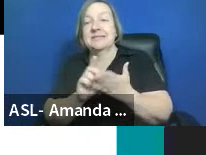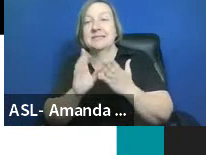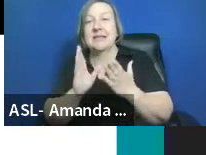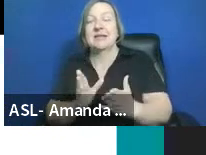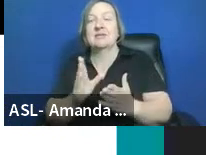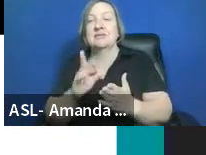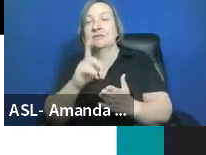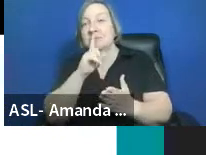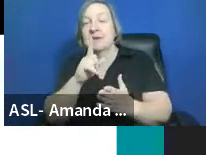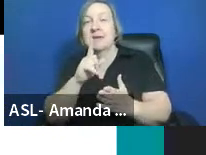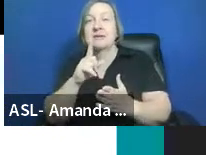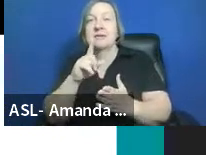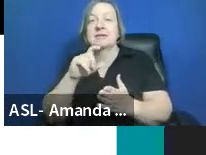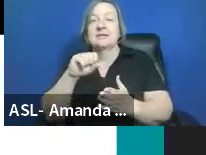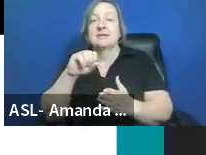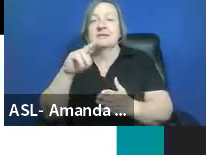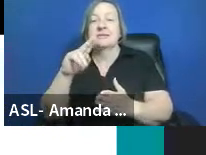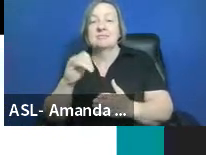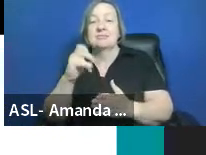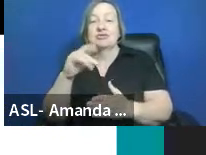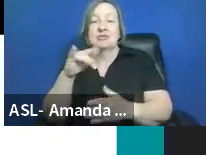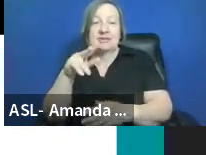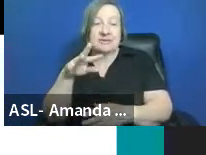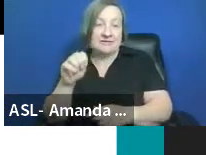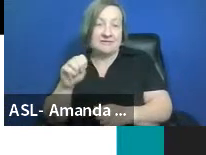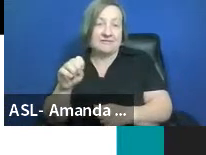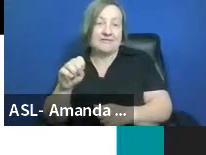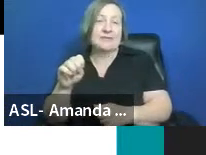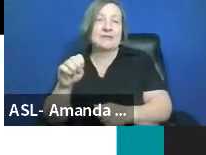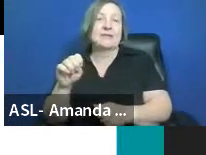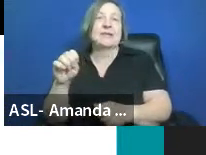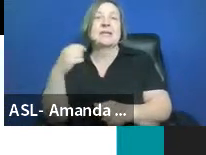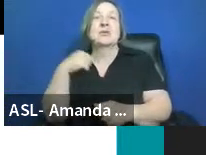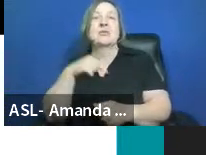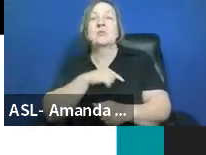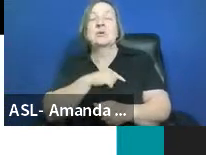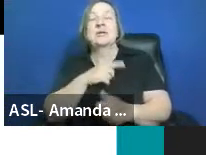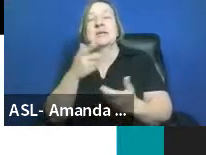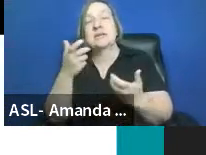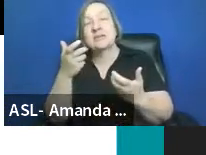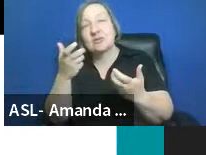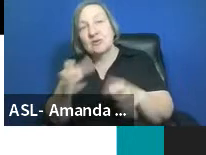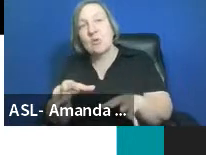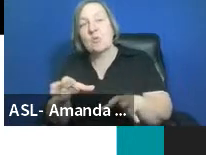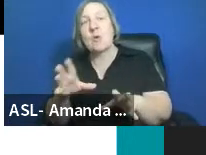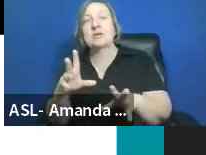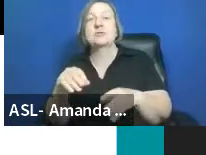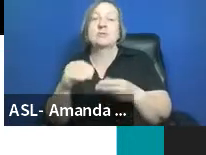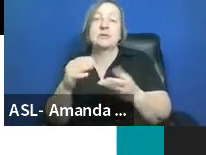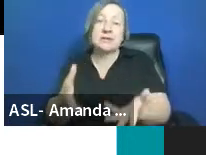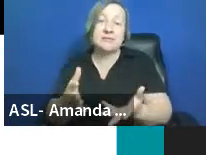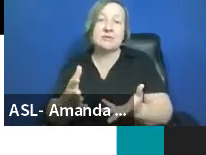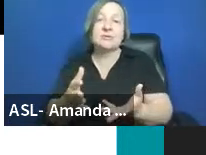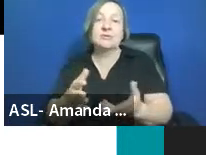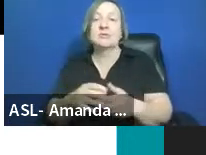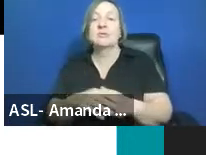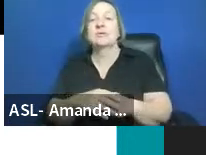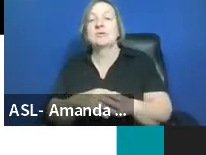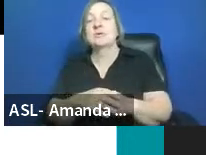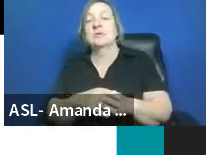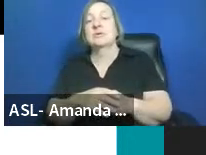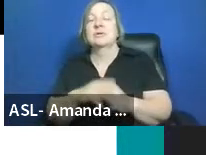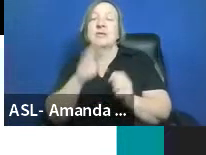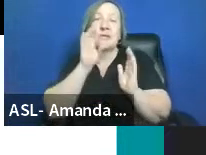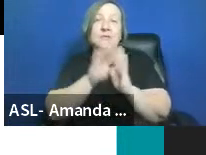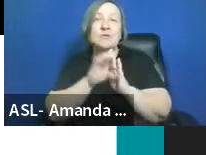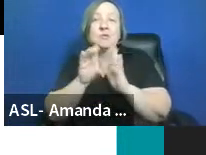subjective subject. And what we don't really want to be doing is just giving you the typologies that you've seen earlier